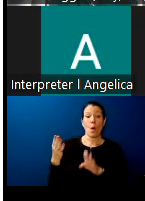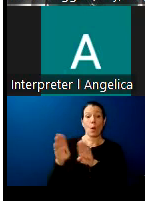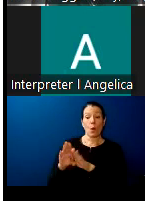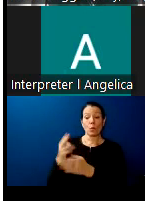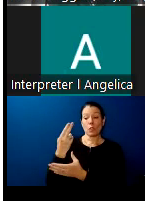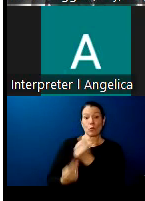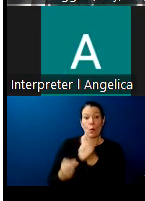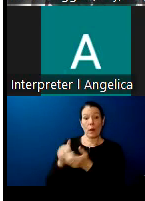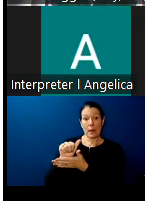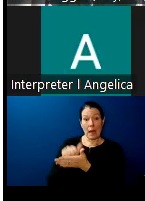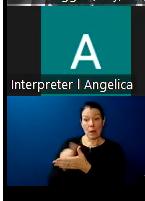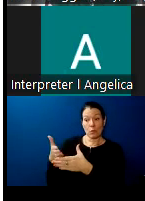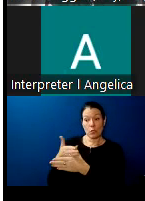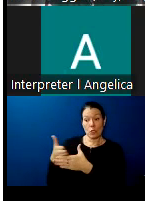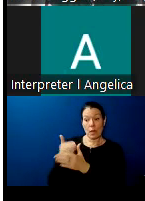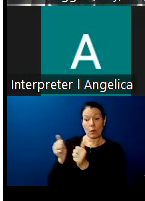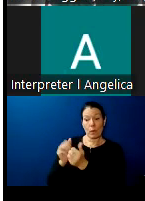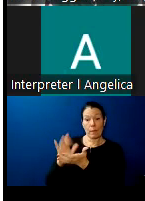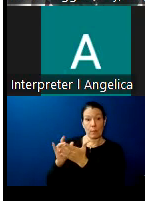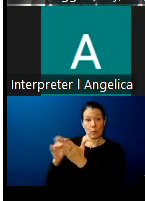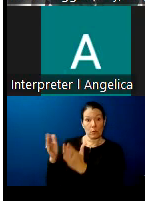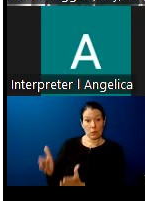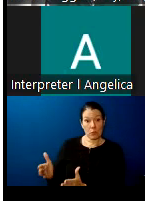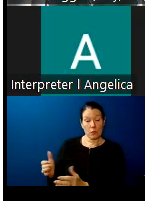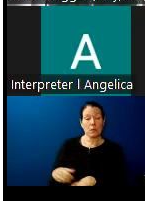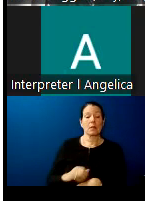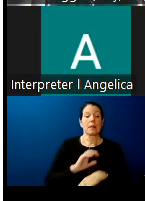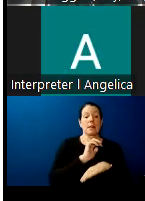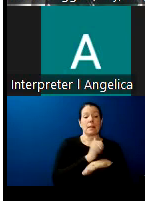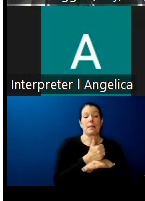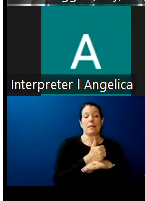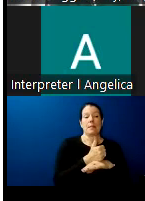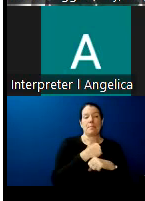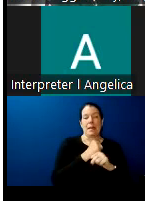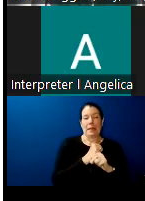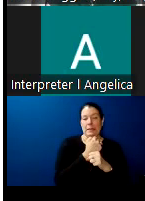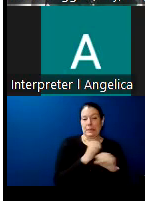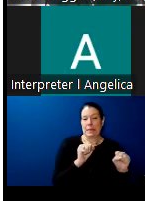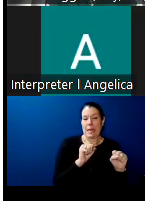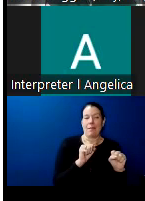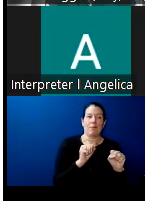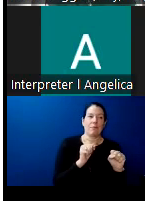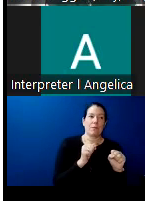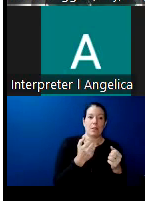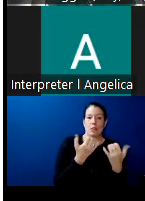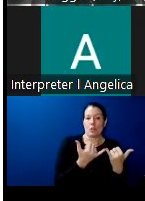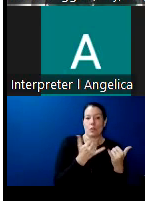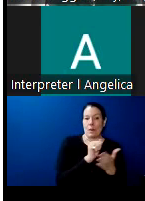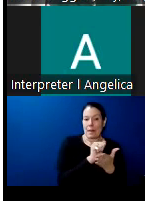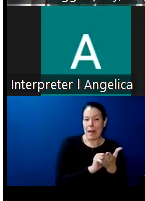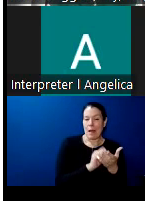bank accounts shared with an abusive party, securing existing bank accounts by changing passwords and PIN